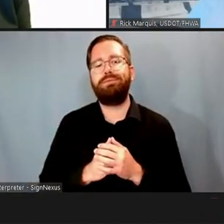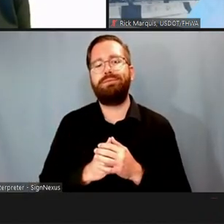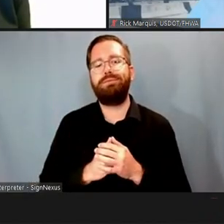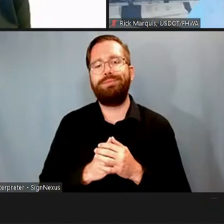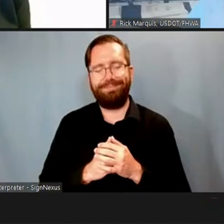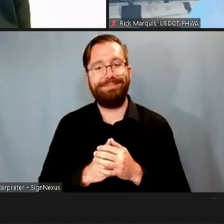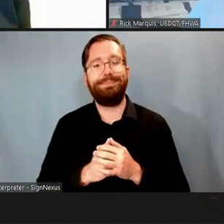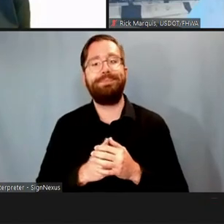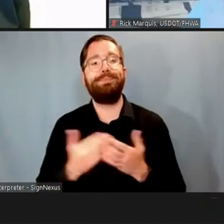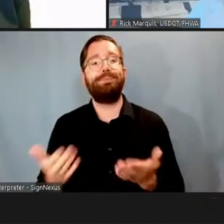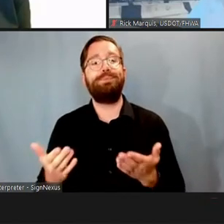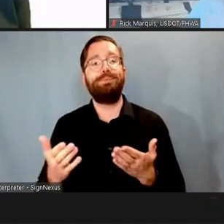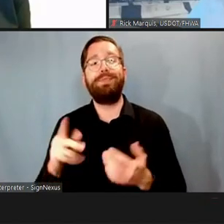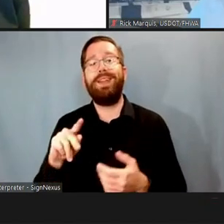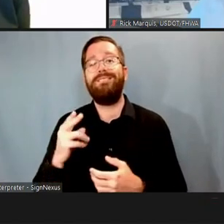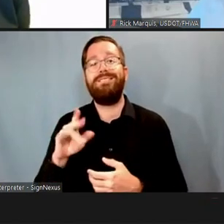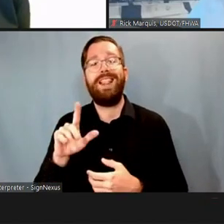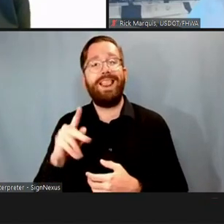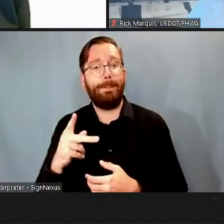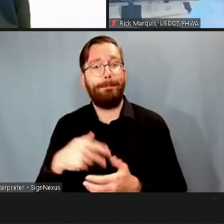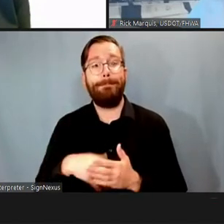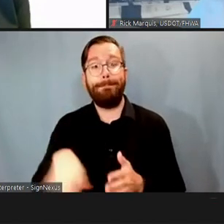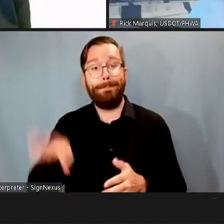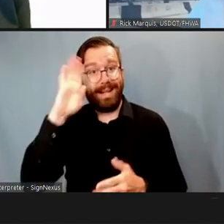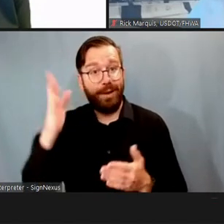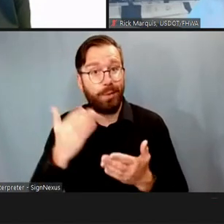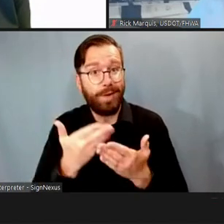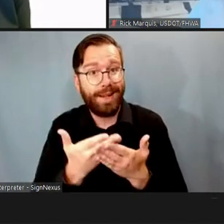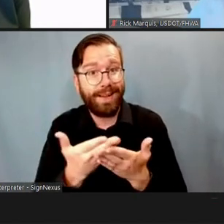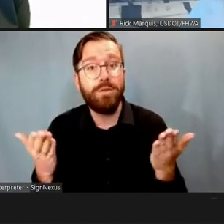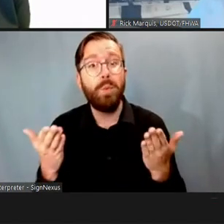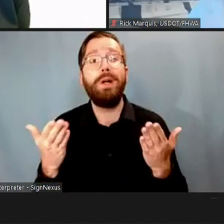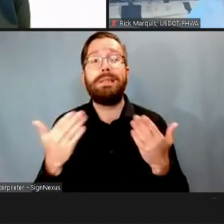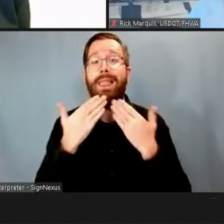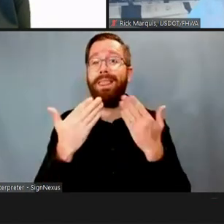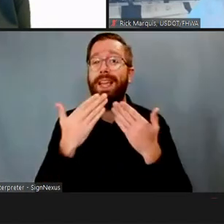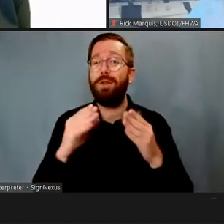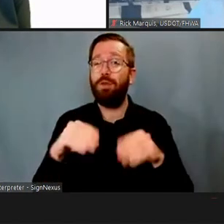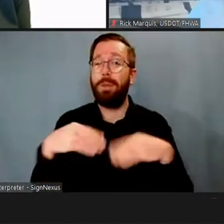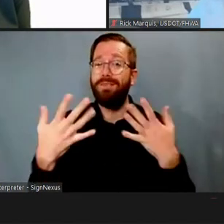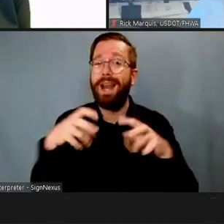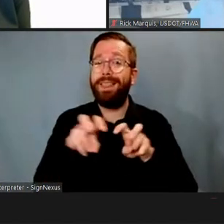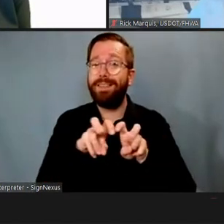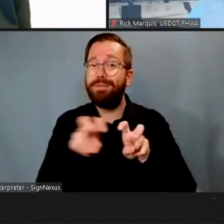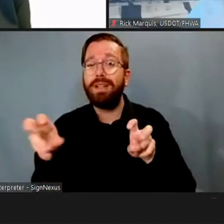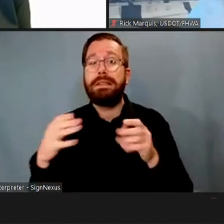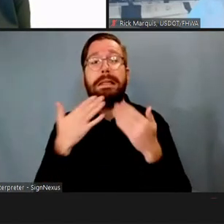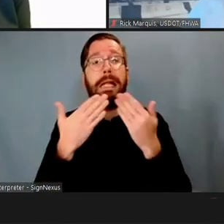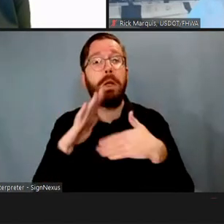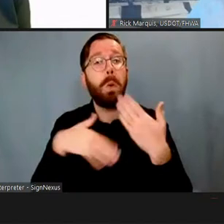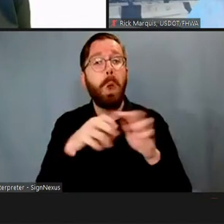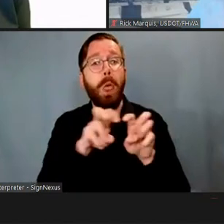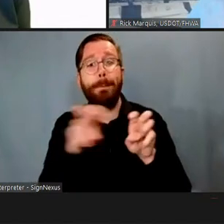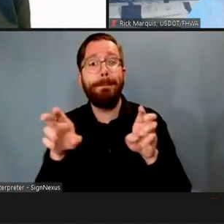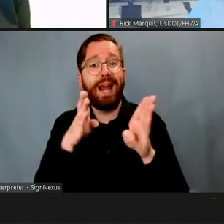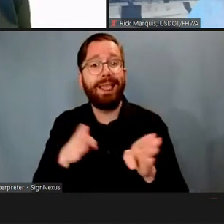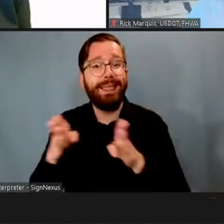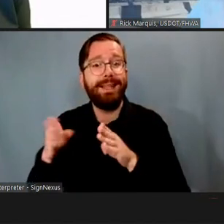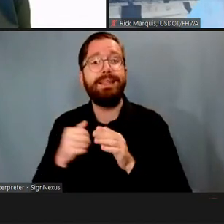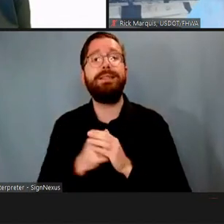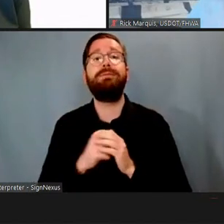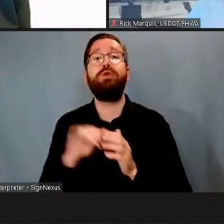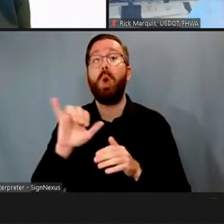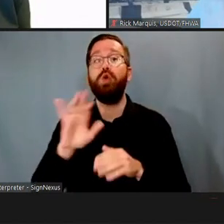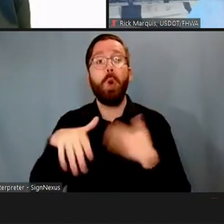hi everybody thanks so much for providing this panel thanks for the panelists thanks for the elected public